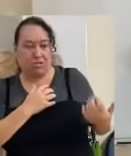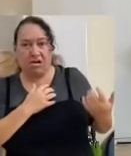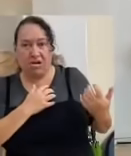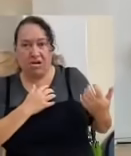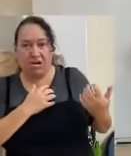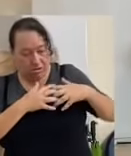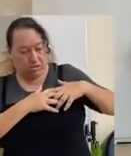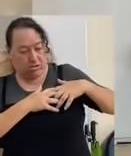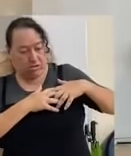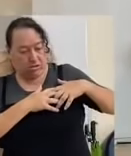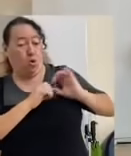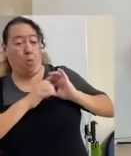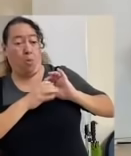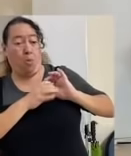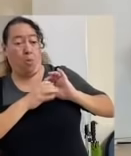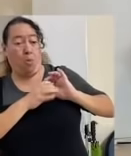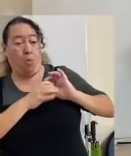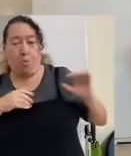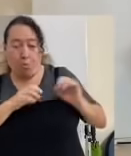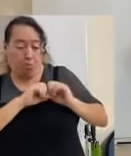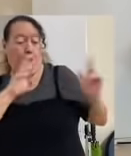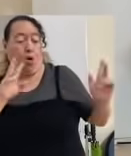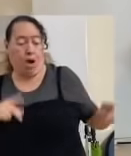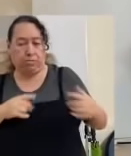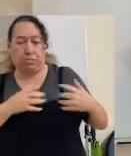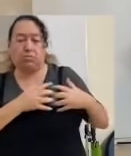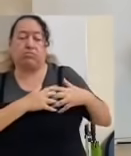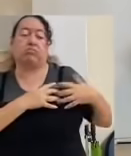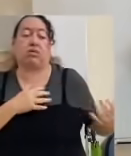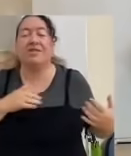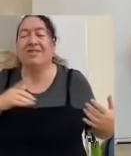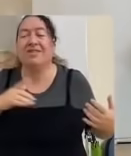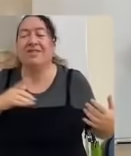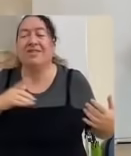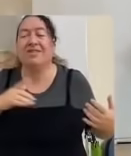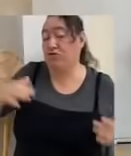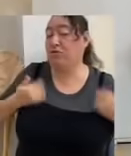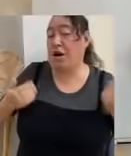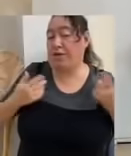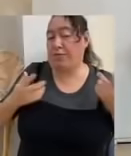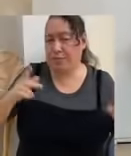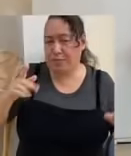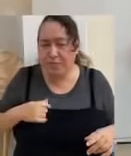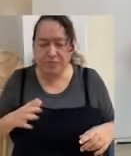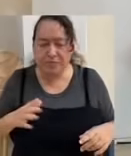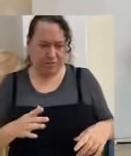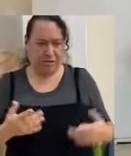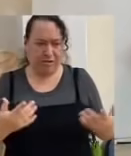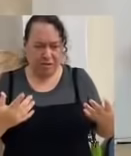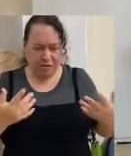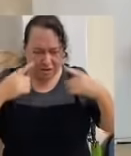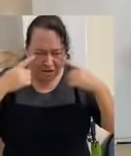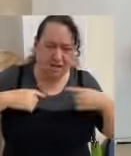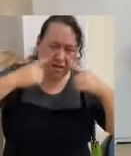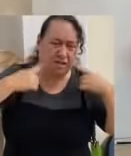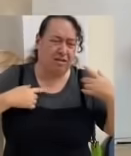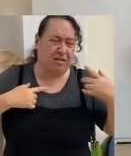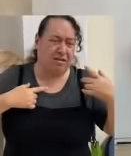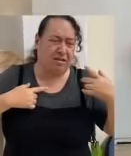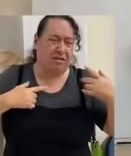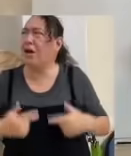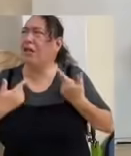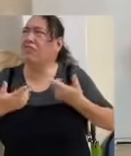when you break up with your boyfriend and girlfriend, this is for the young fellas, when you break up, it's like your life is finished. You even think